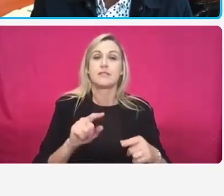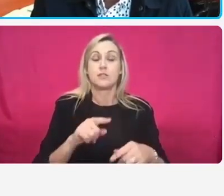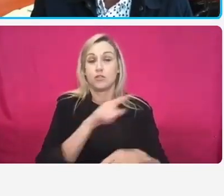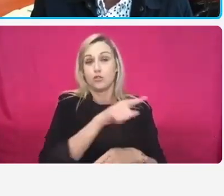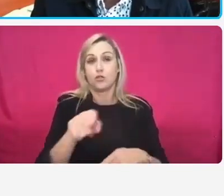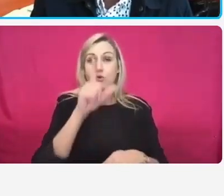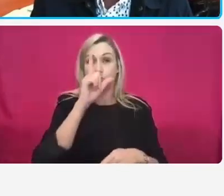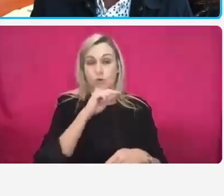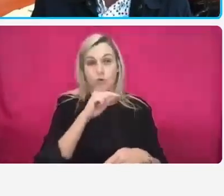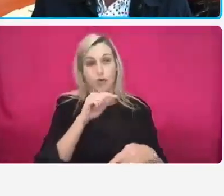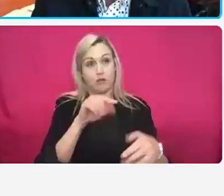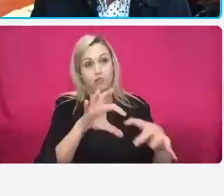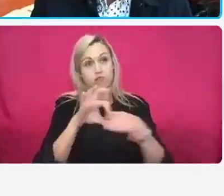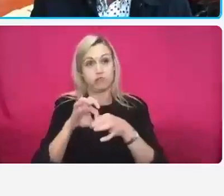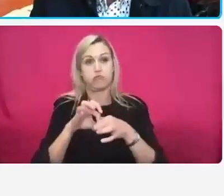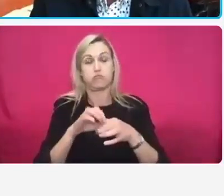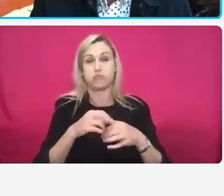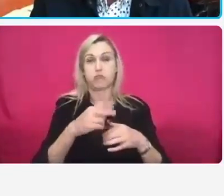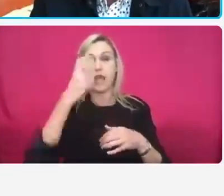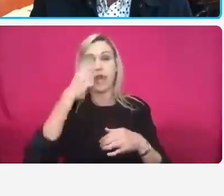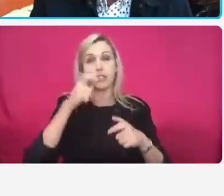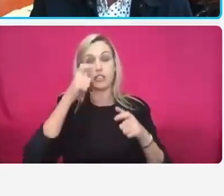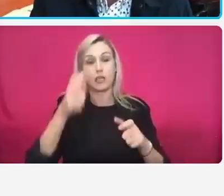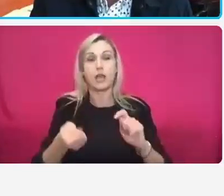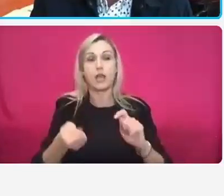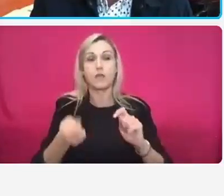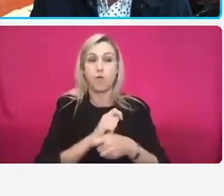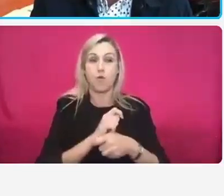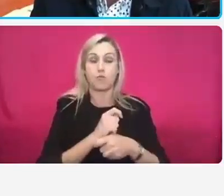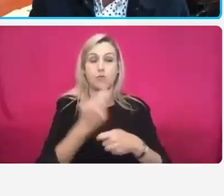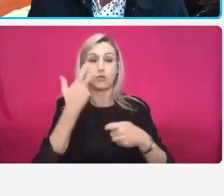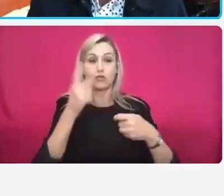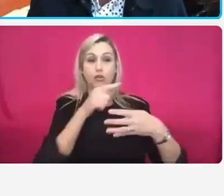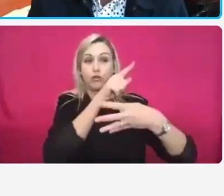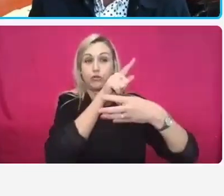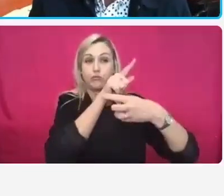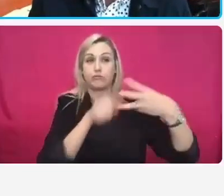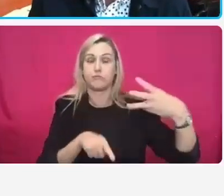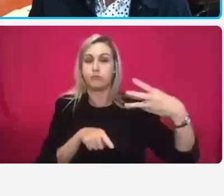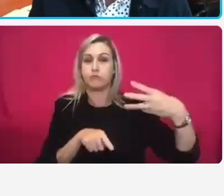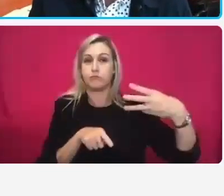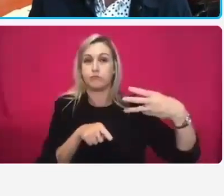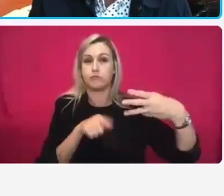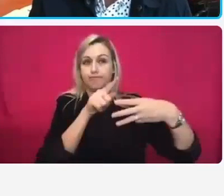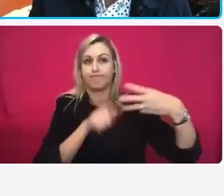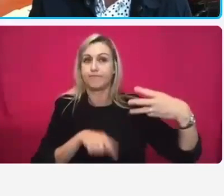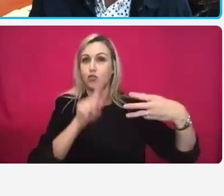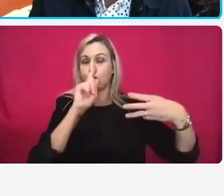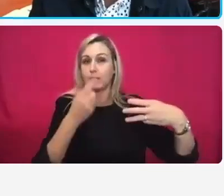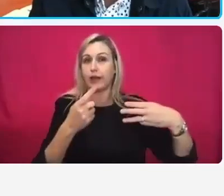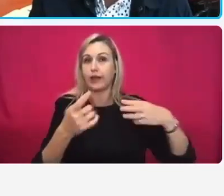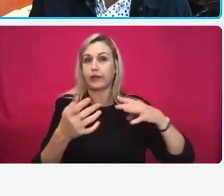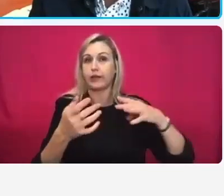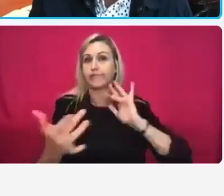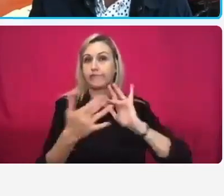can keep in touch with the aged care reform. So they were just up on your screen. I won't read through them again, but please keep in touch